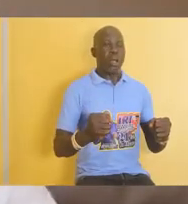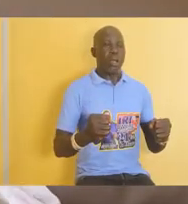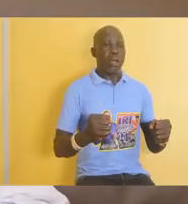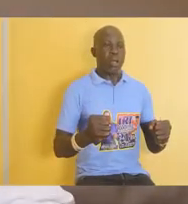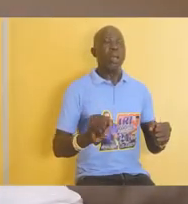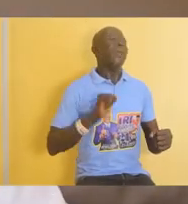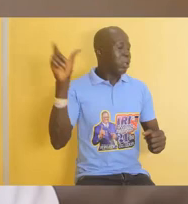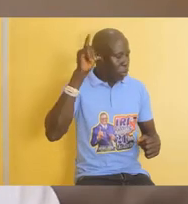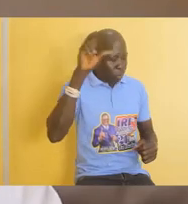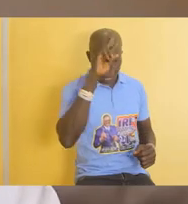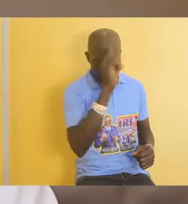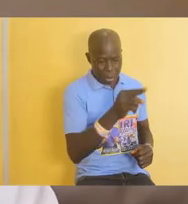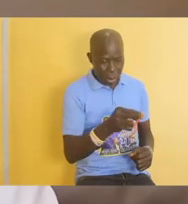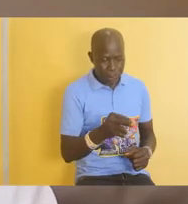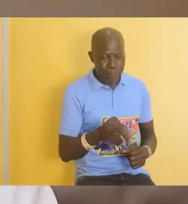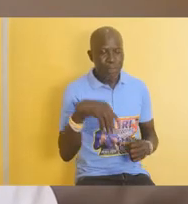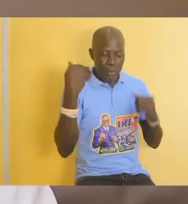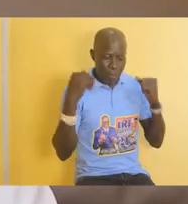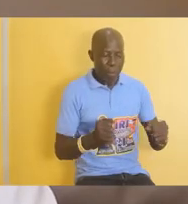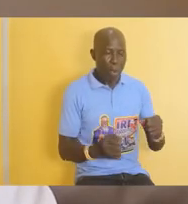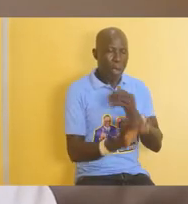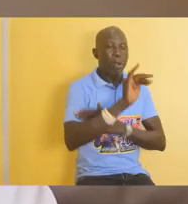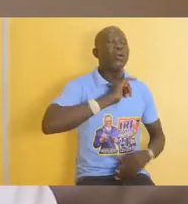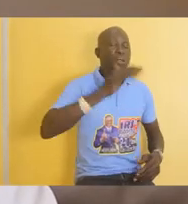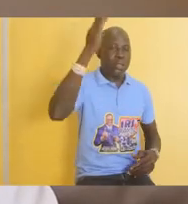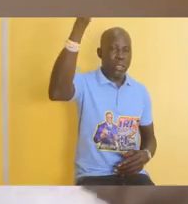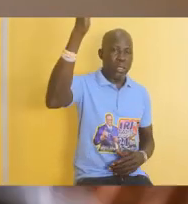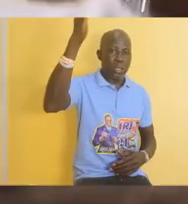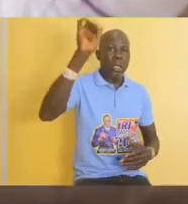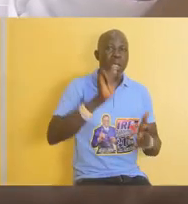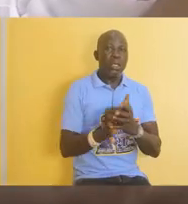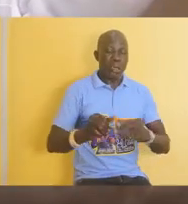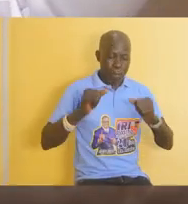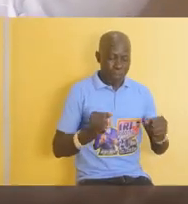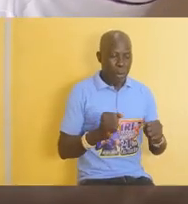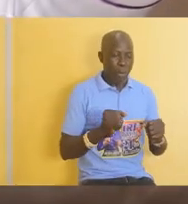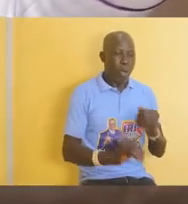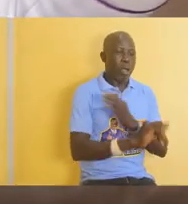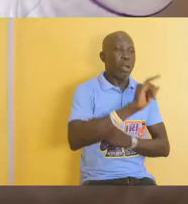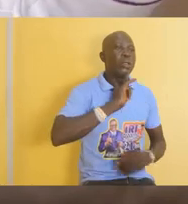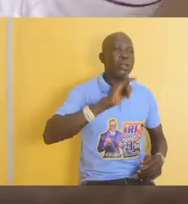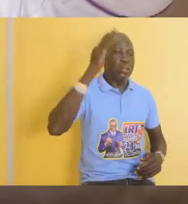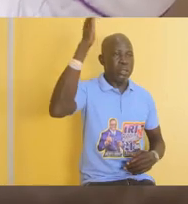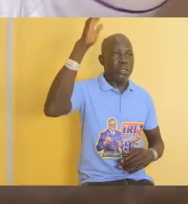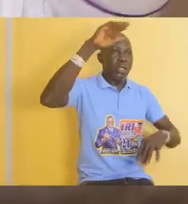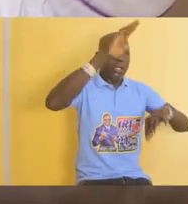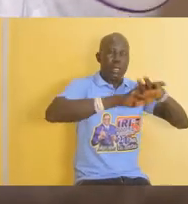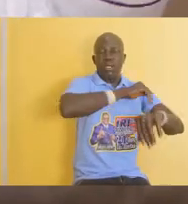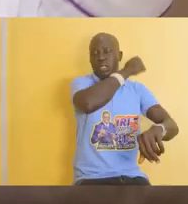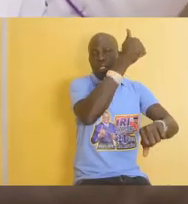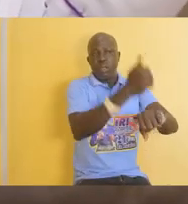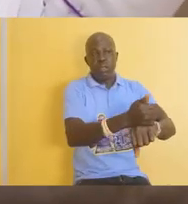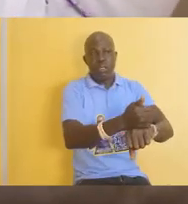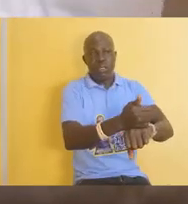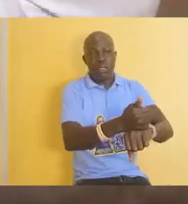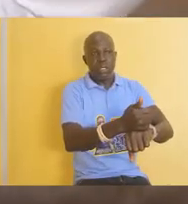agbara agbara mi sir this is to me sir agbara olorun be si there is power of God as is agbara olorun wa lori oke yi